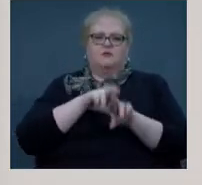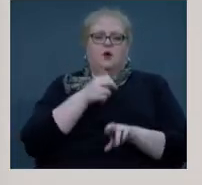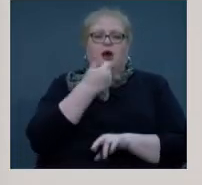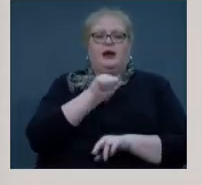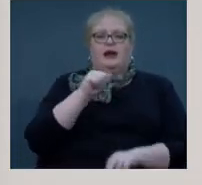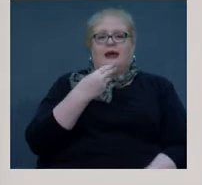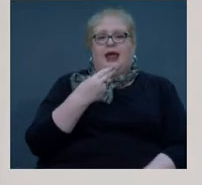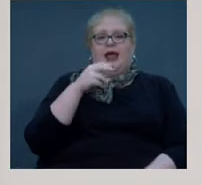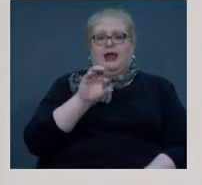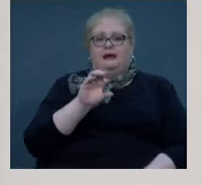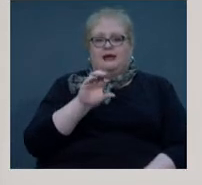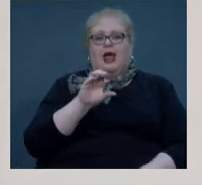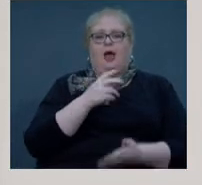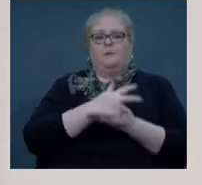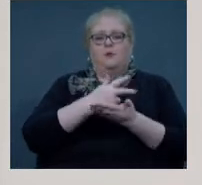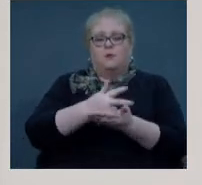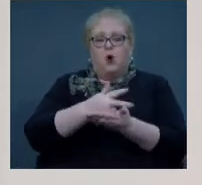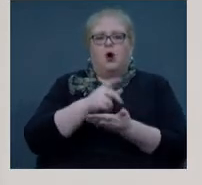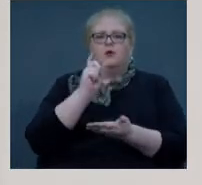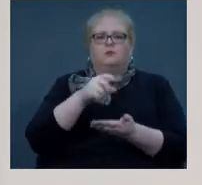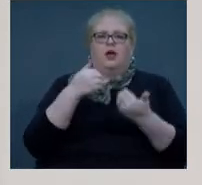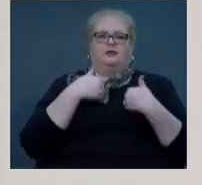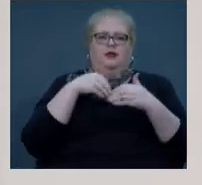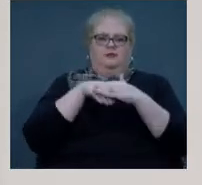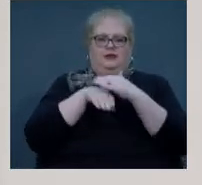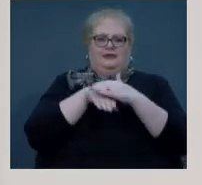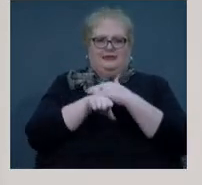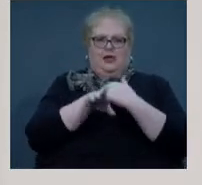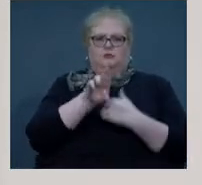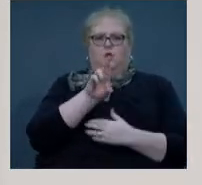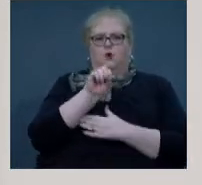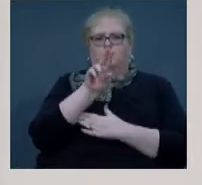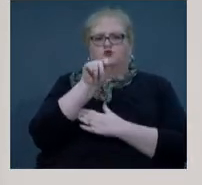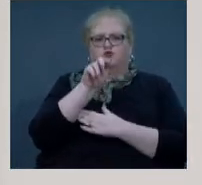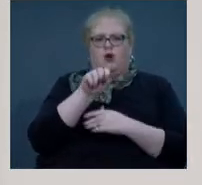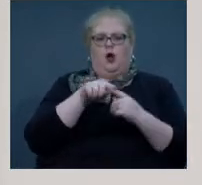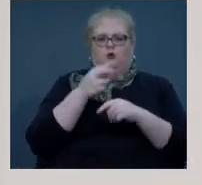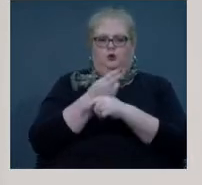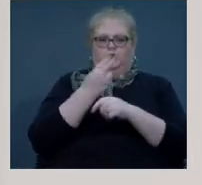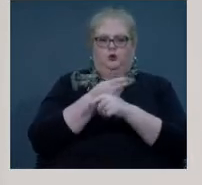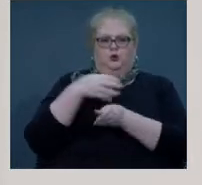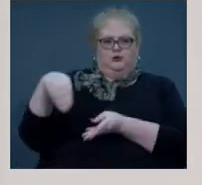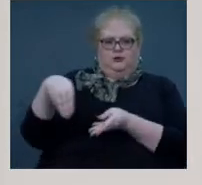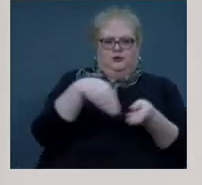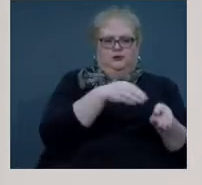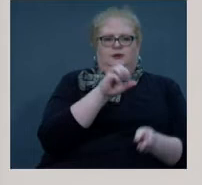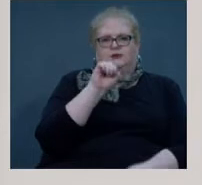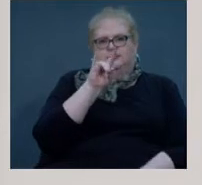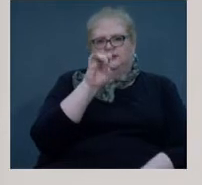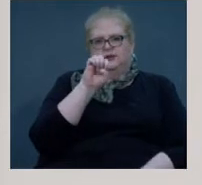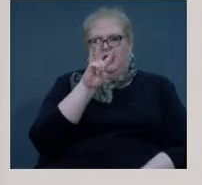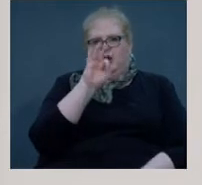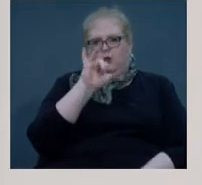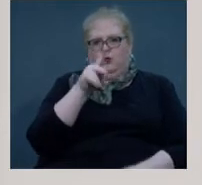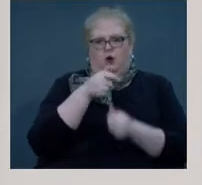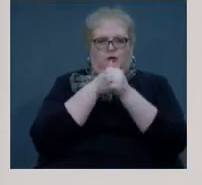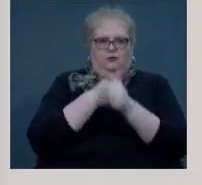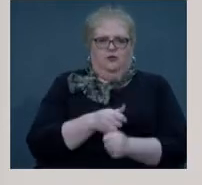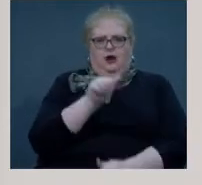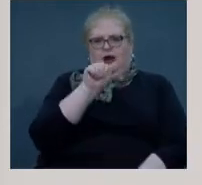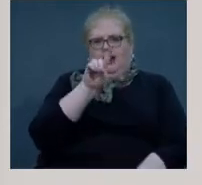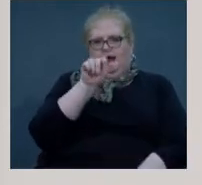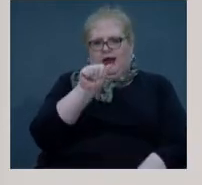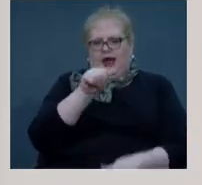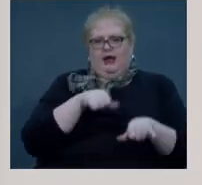parking spaces on the site must have an accessible route to sidewalks as per ordinance and ADA standards. The site